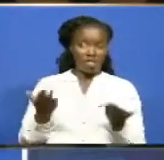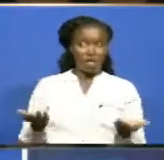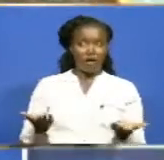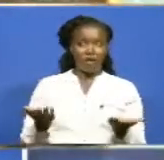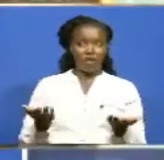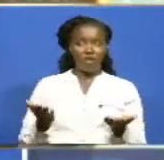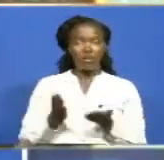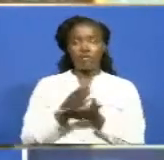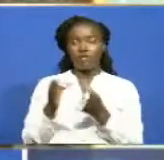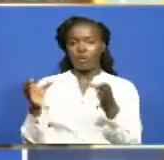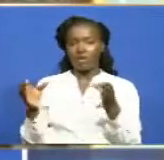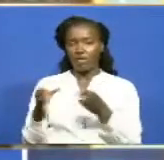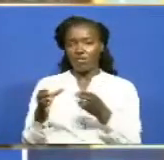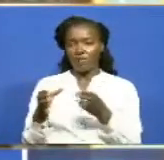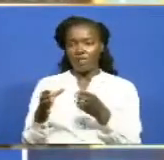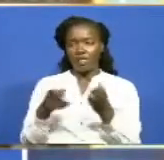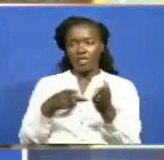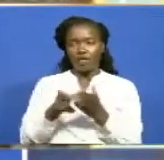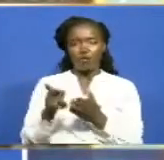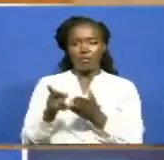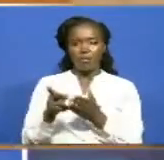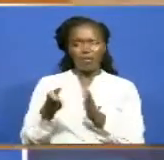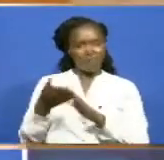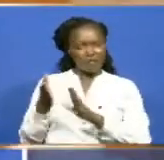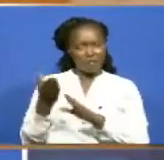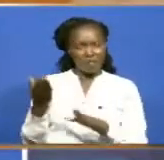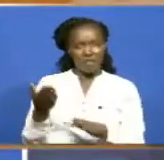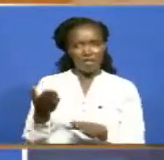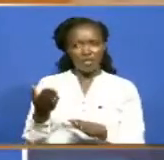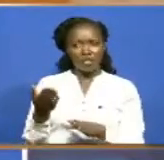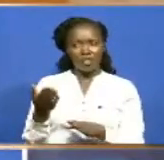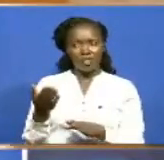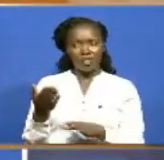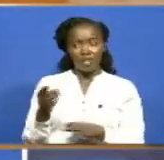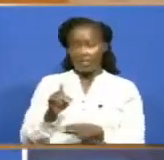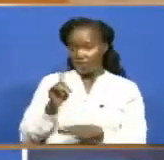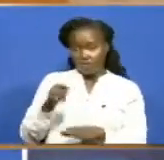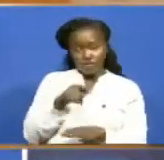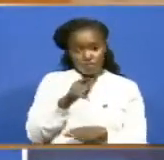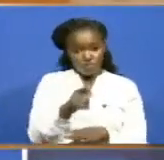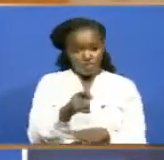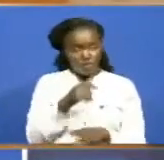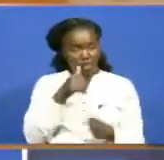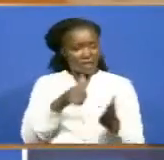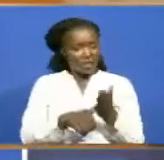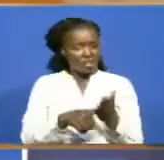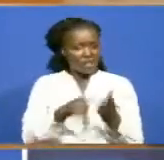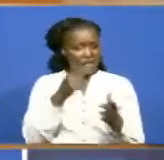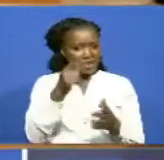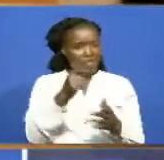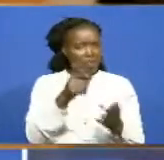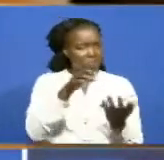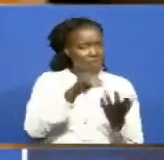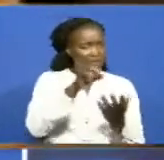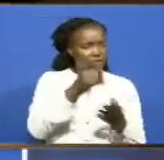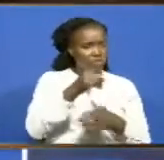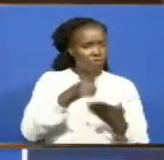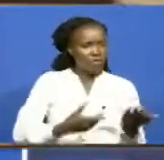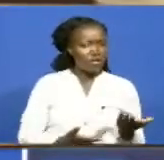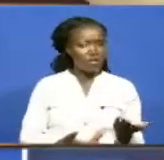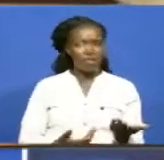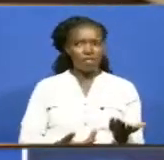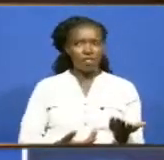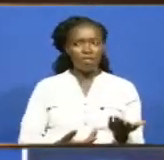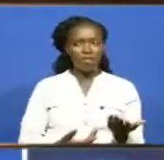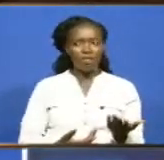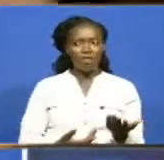some companies had their payments hastened. This is the question I'm asking. Were you under any duress at any given time? Were there any preference of some? Of